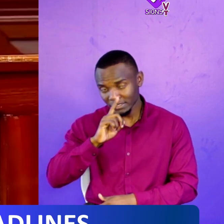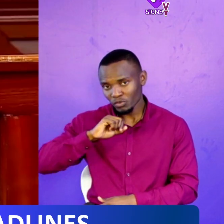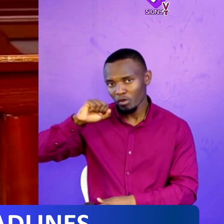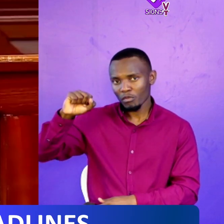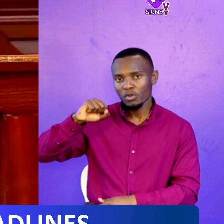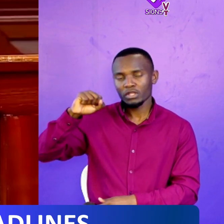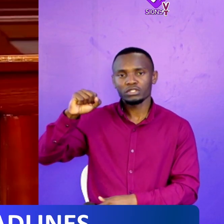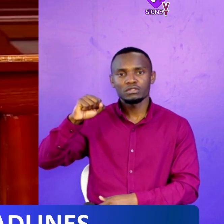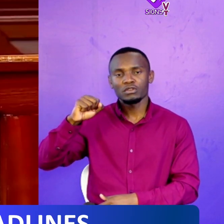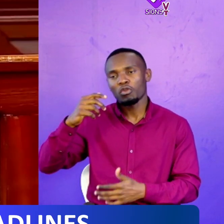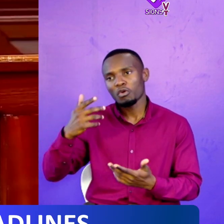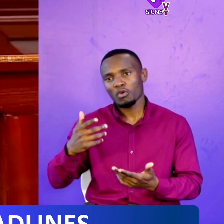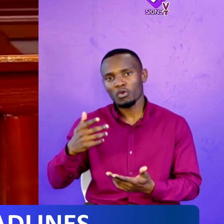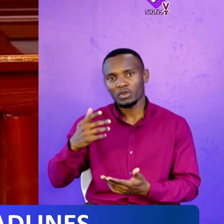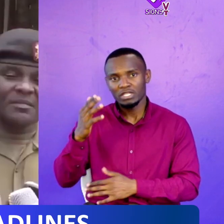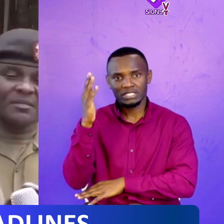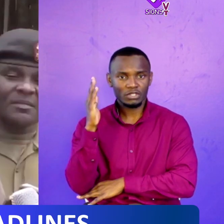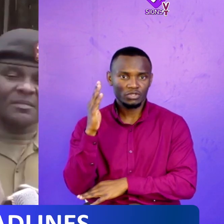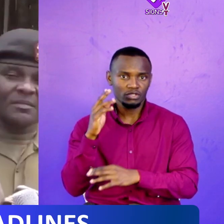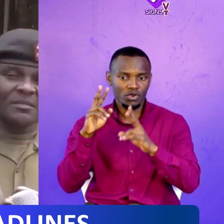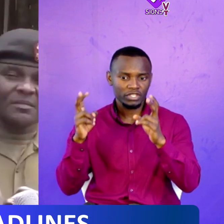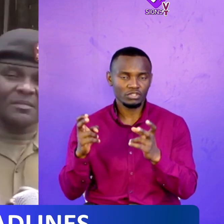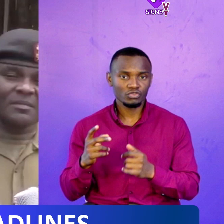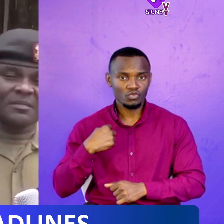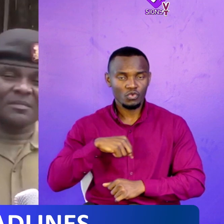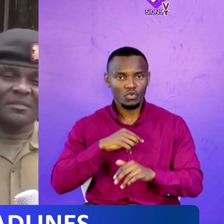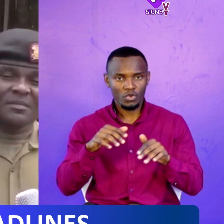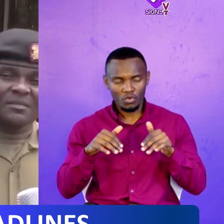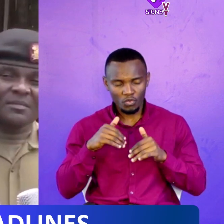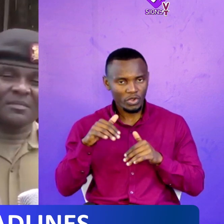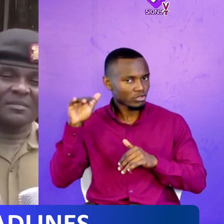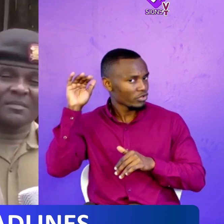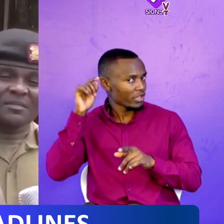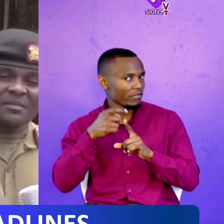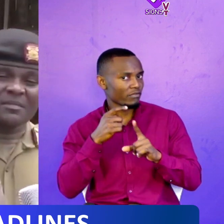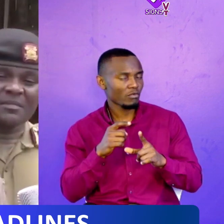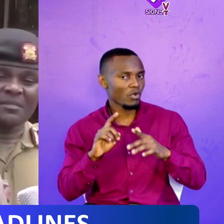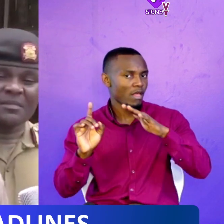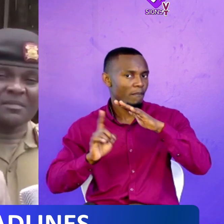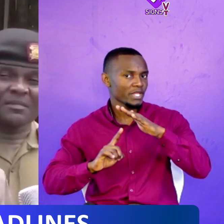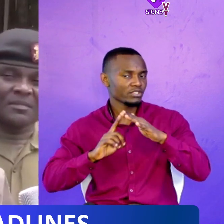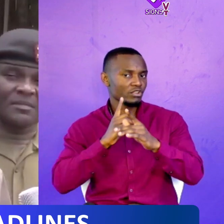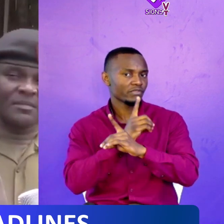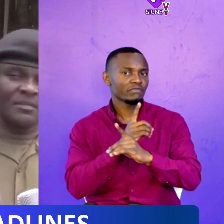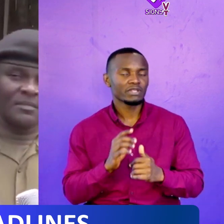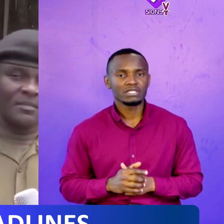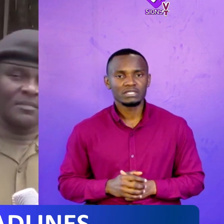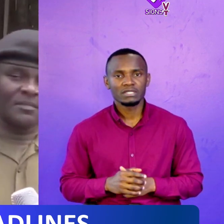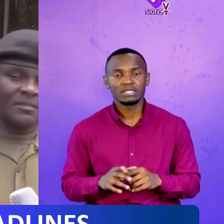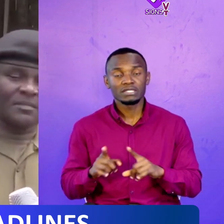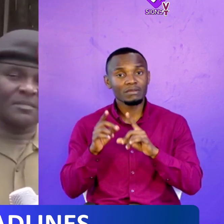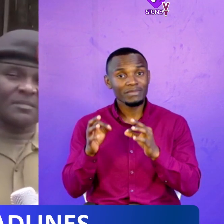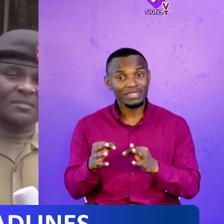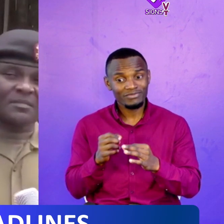Mandera. We will await to hear from the Ministry of Defense. Mara nyingi vita ama malumbano ikizidi upande wa